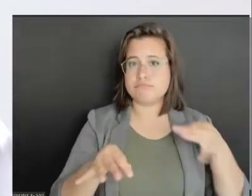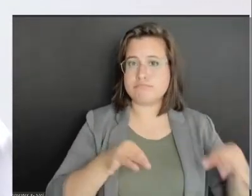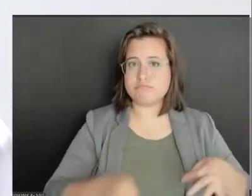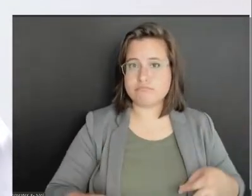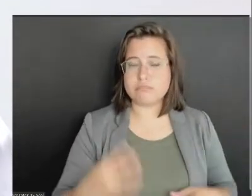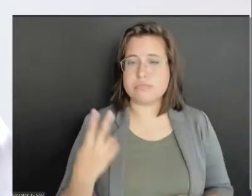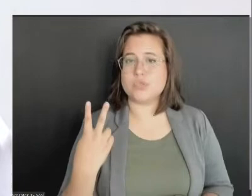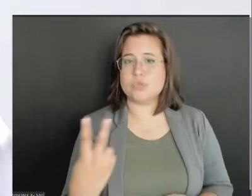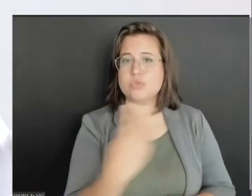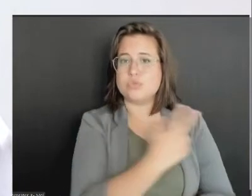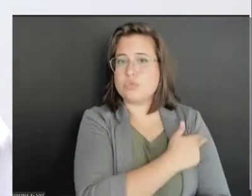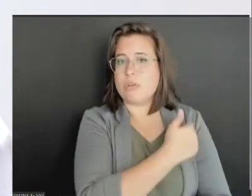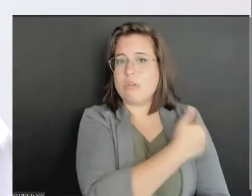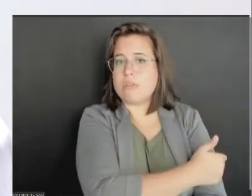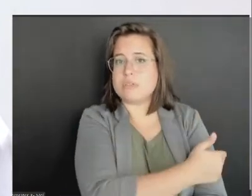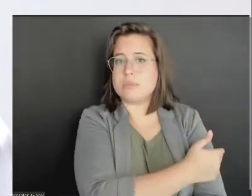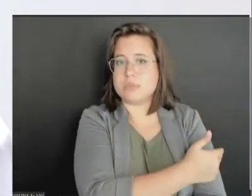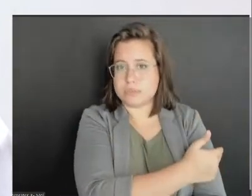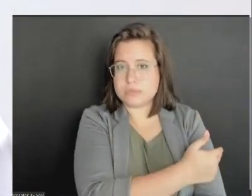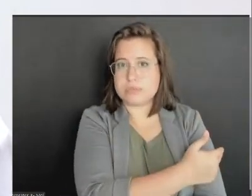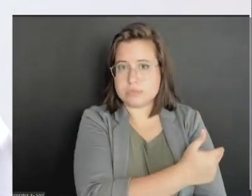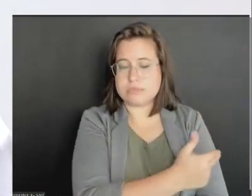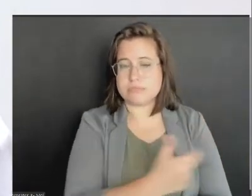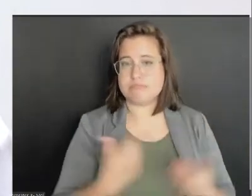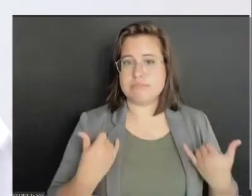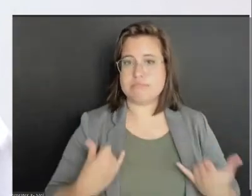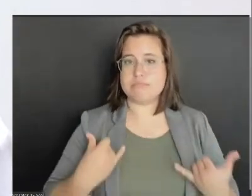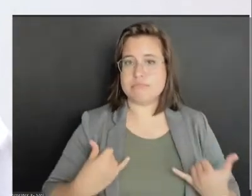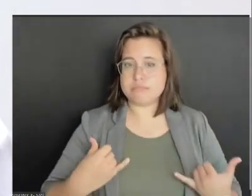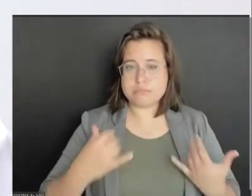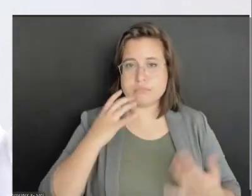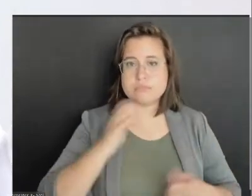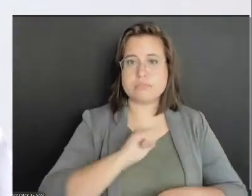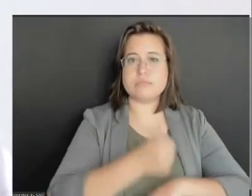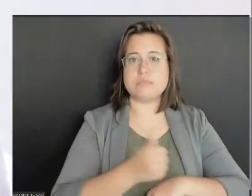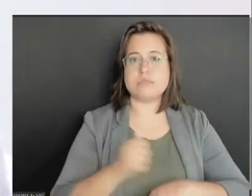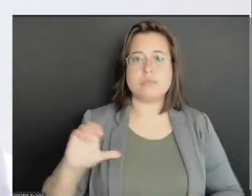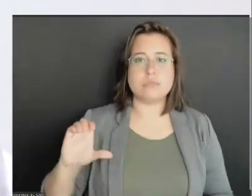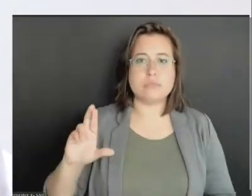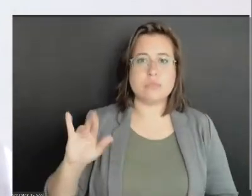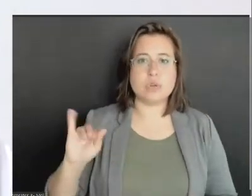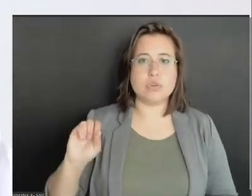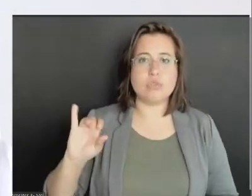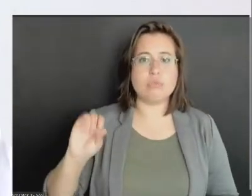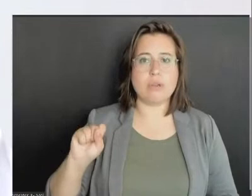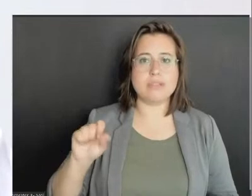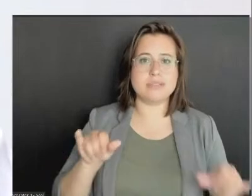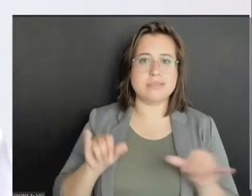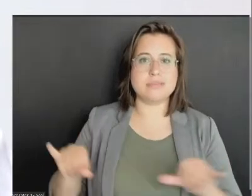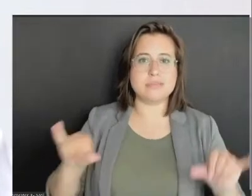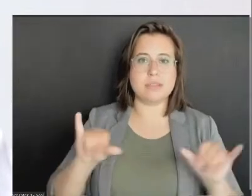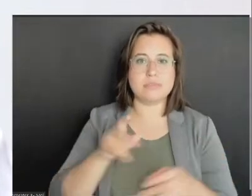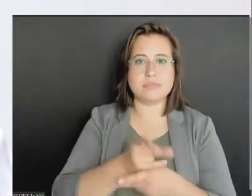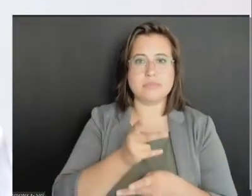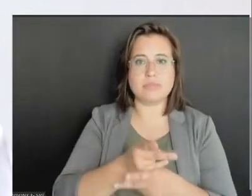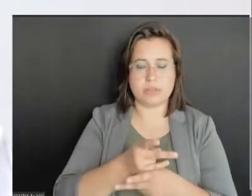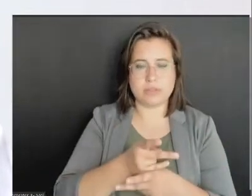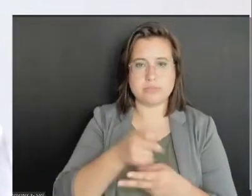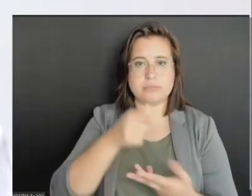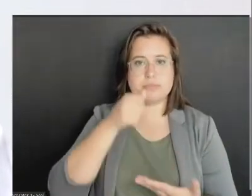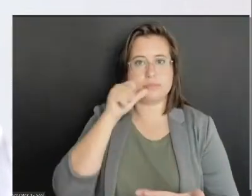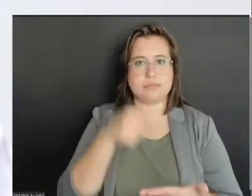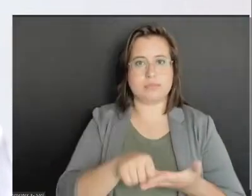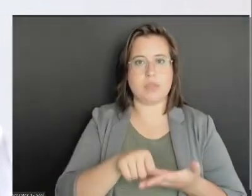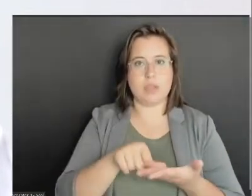hospitals will be implementing crisis standard of care. In these letters,